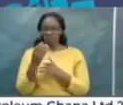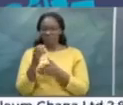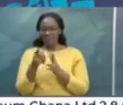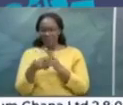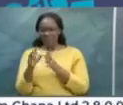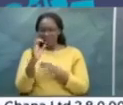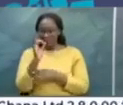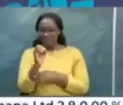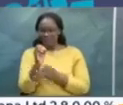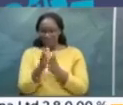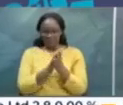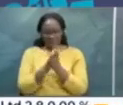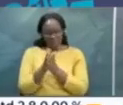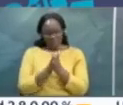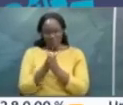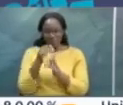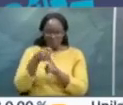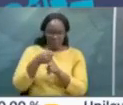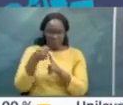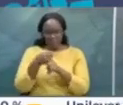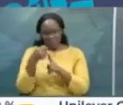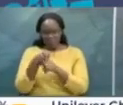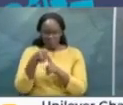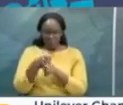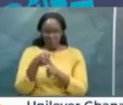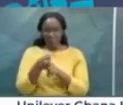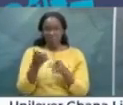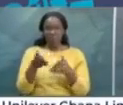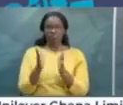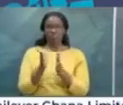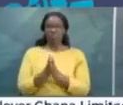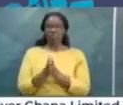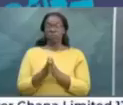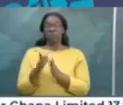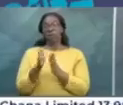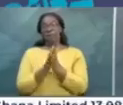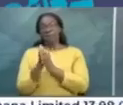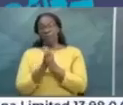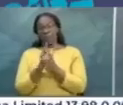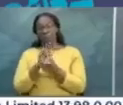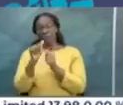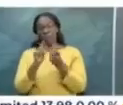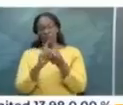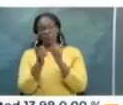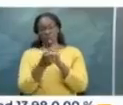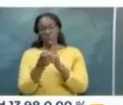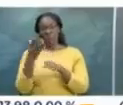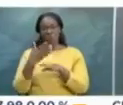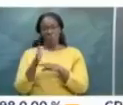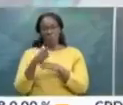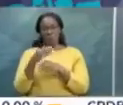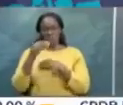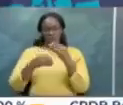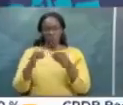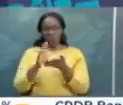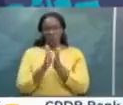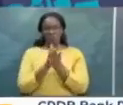very unique. So Ethnic Print is a design company based in Kayole that is passionate about transforming waste fabrics into